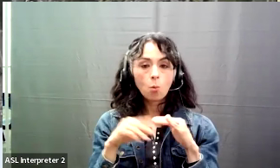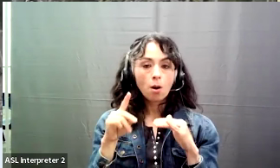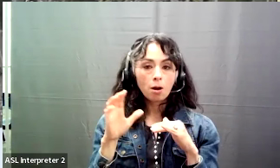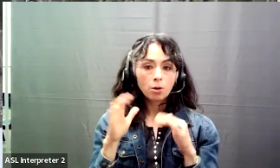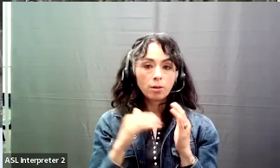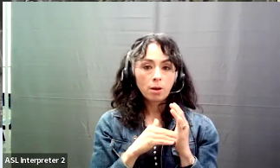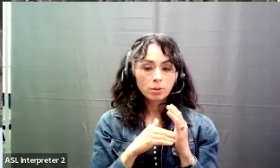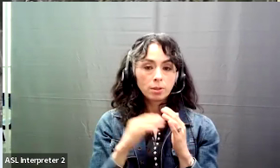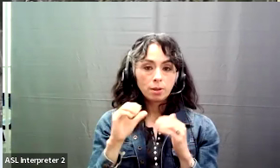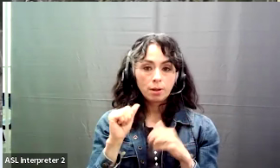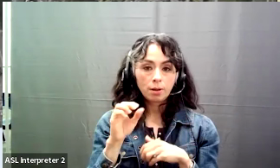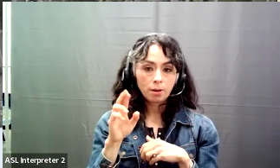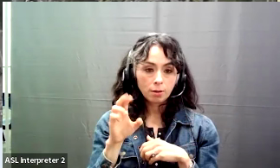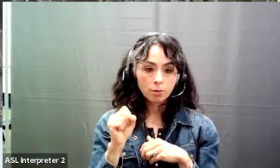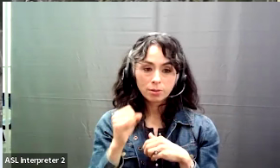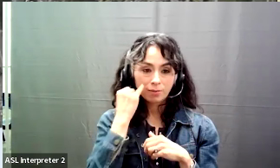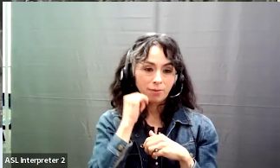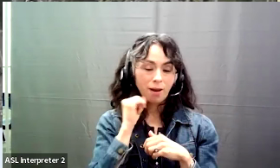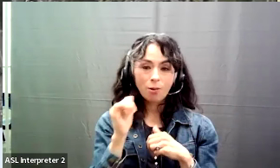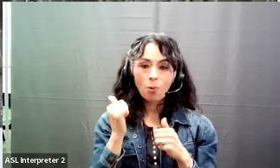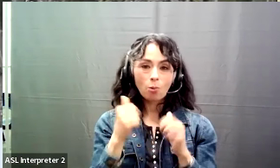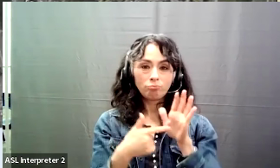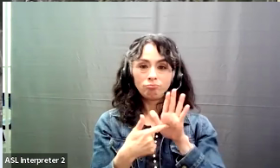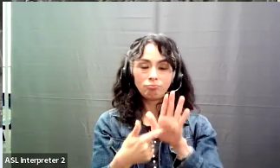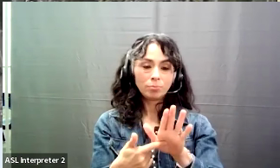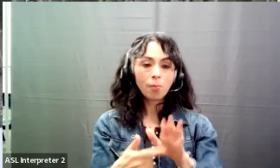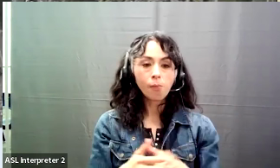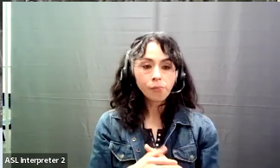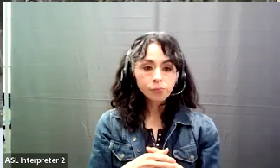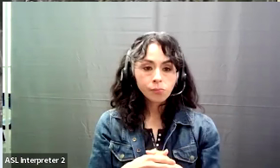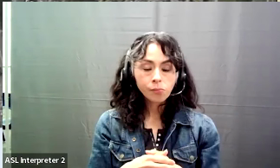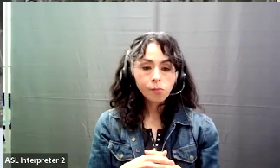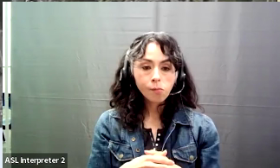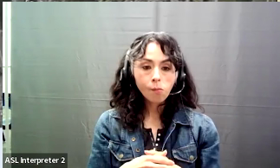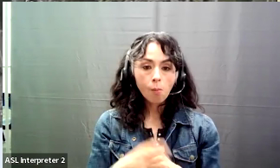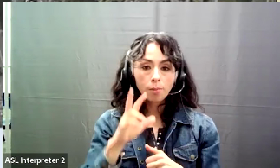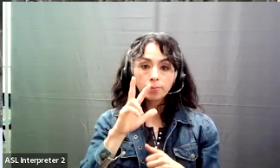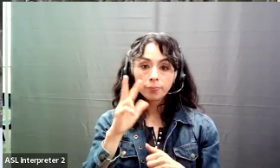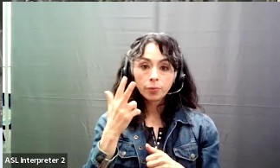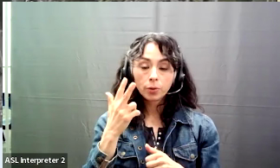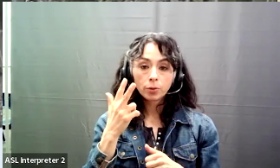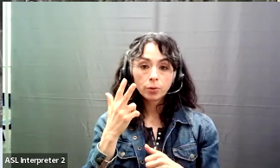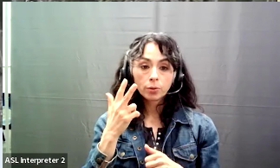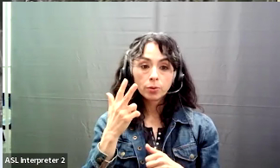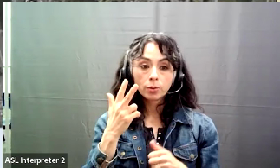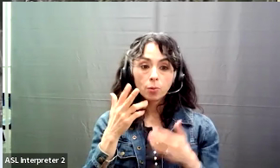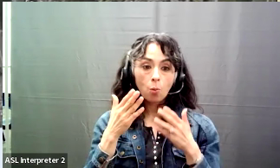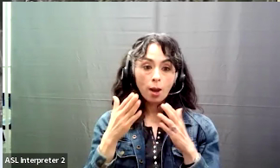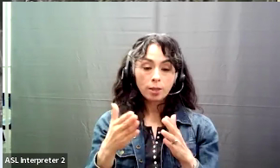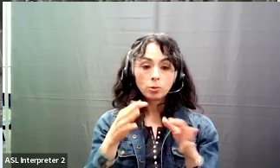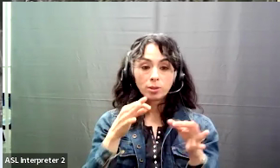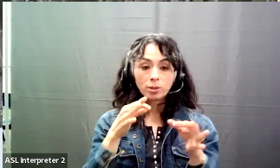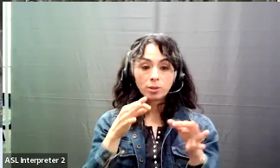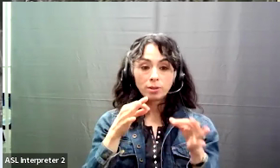or else it won't project. The third way of defining the area